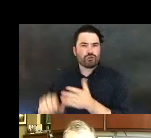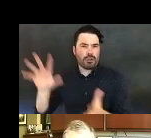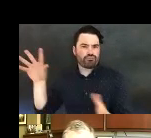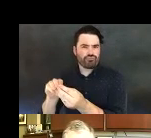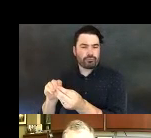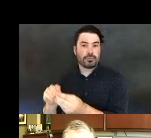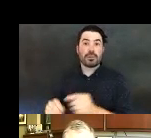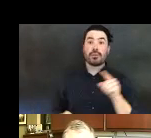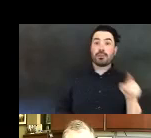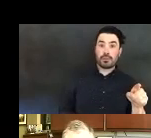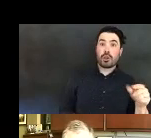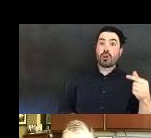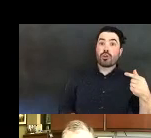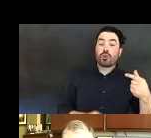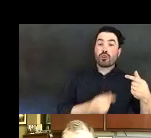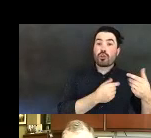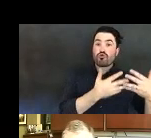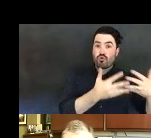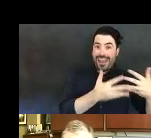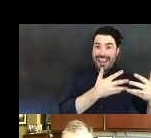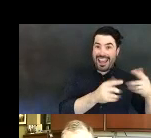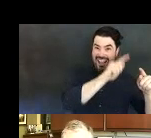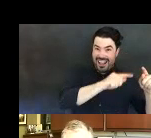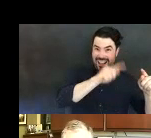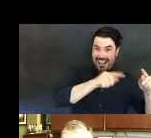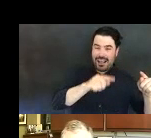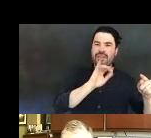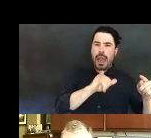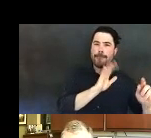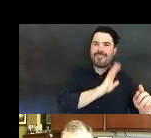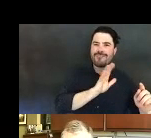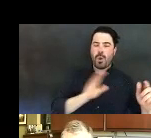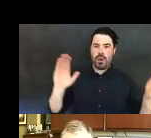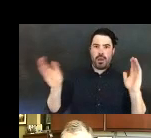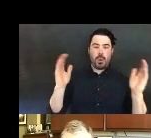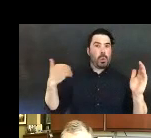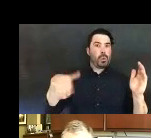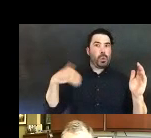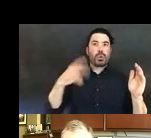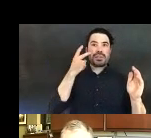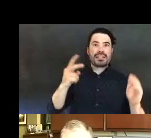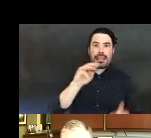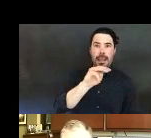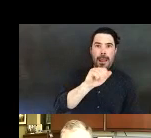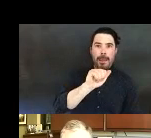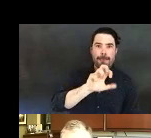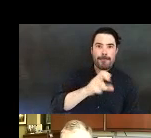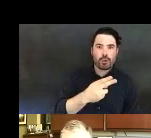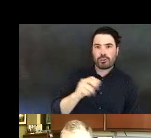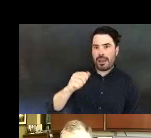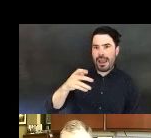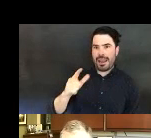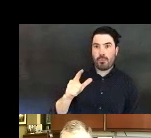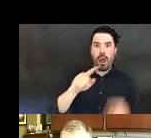background is the historical volume, and again, shows you the dramatic reduction that took place during March and April, and then that we're ramping back